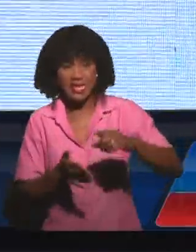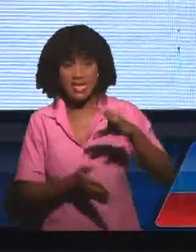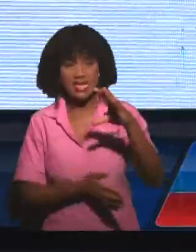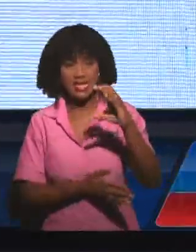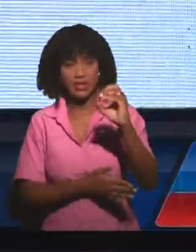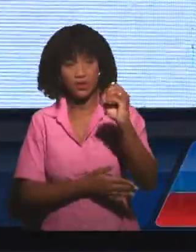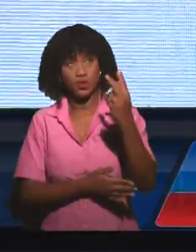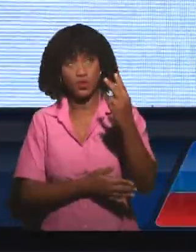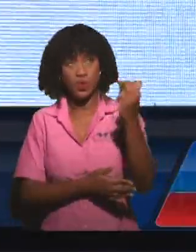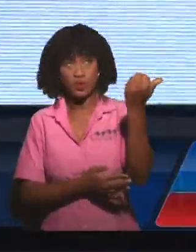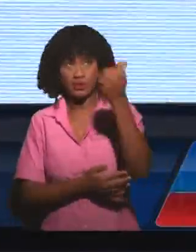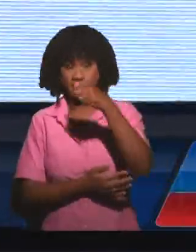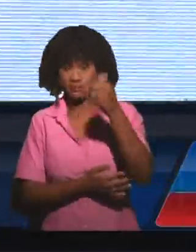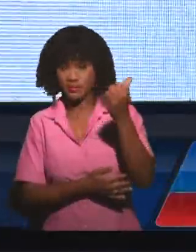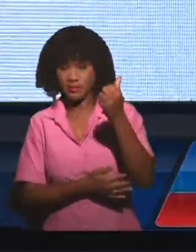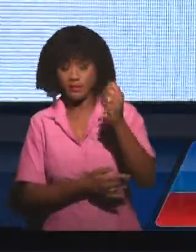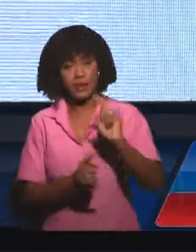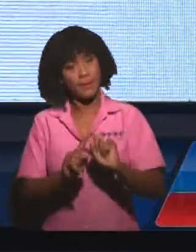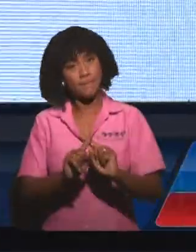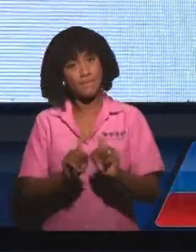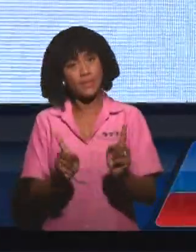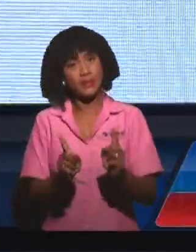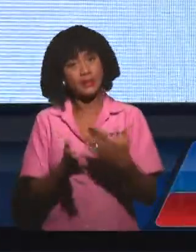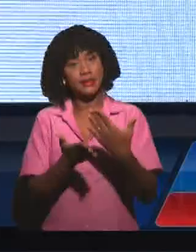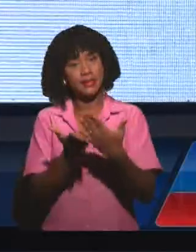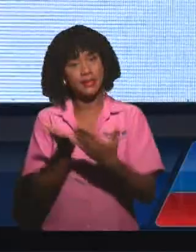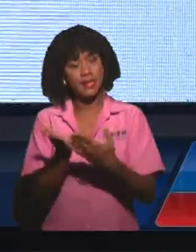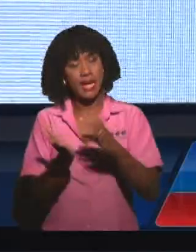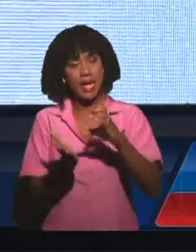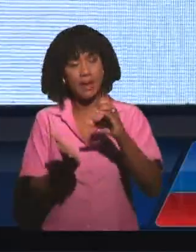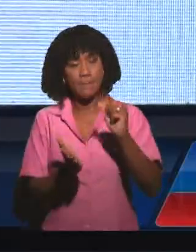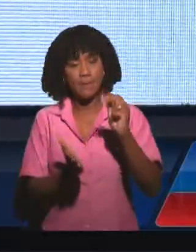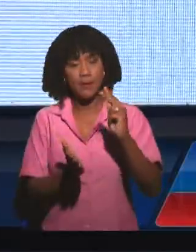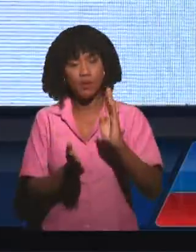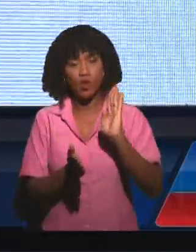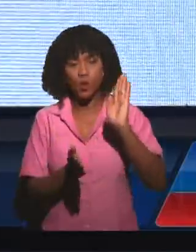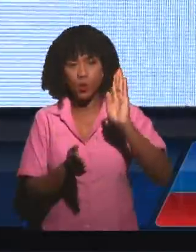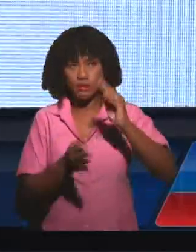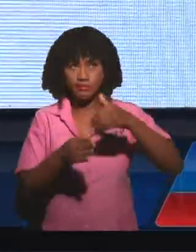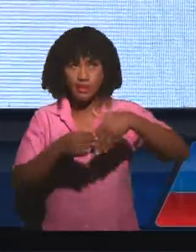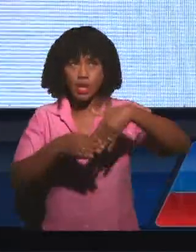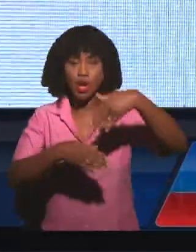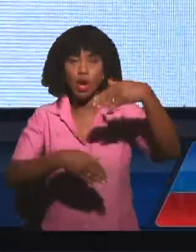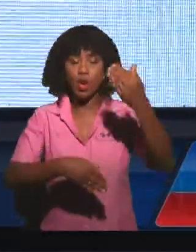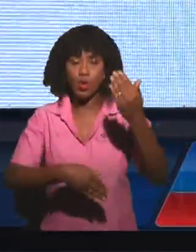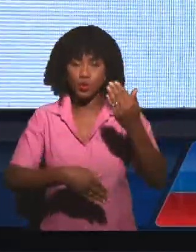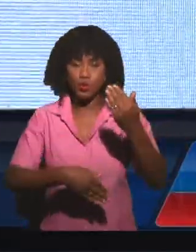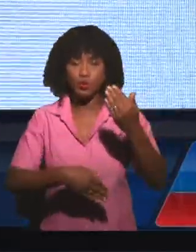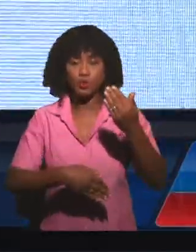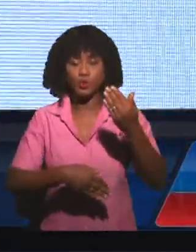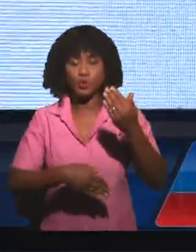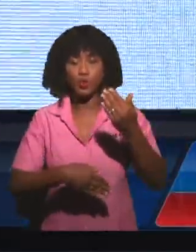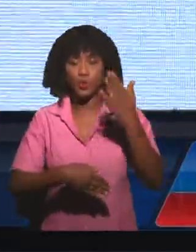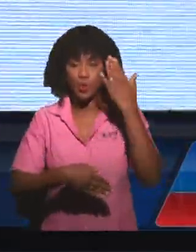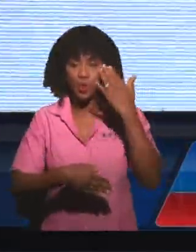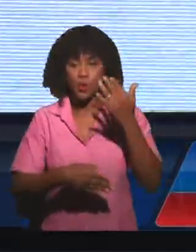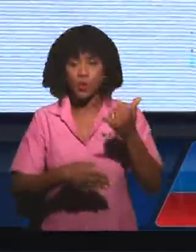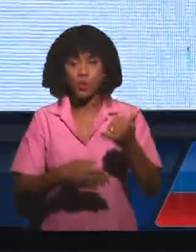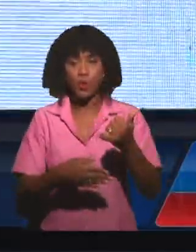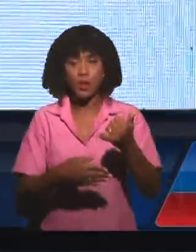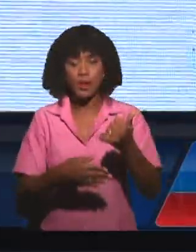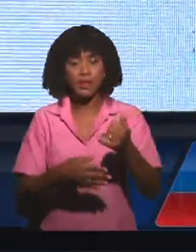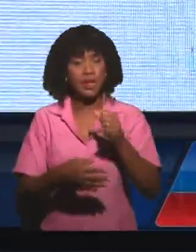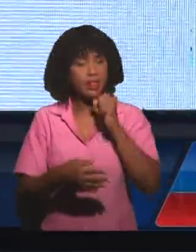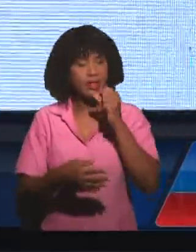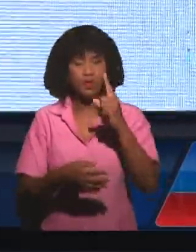emissions, but some carbon will still be released due to its efficiency not